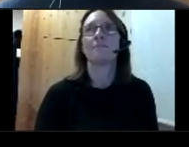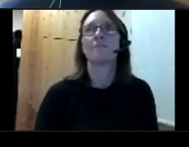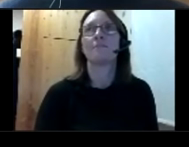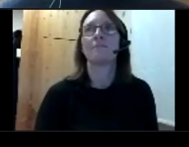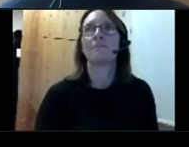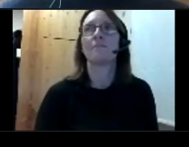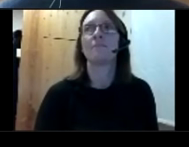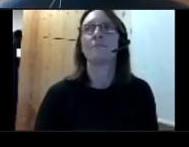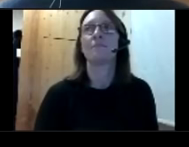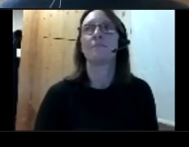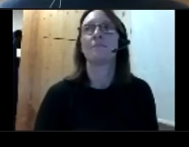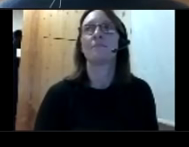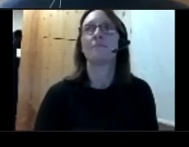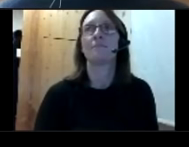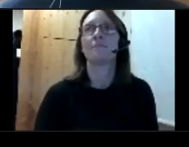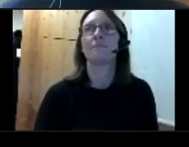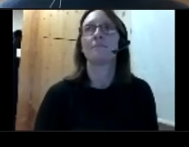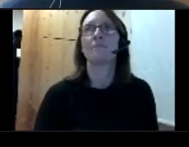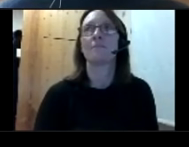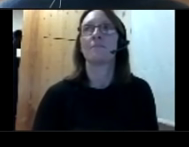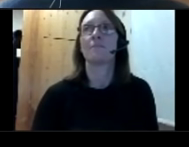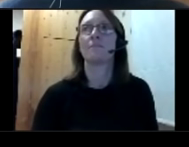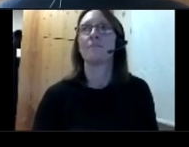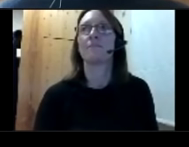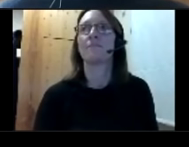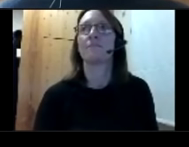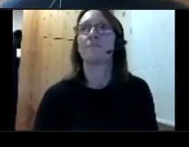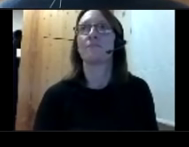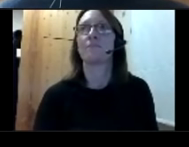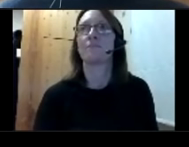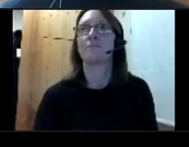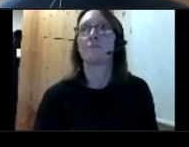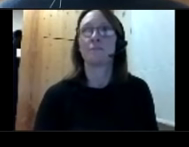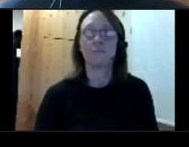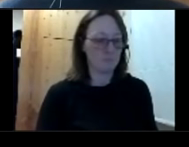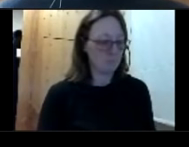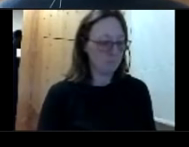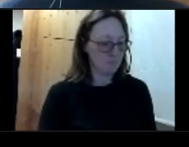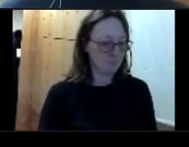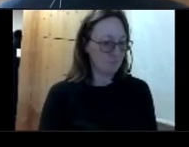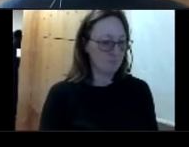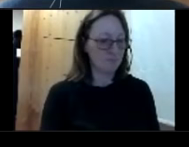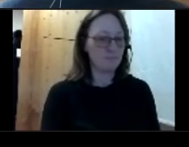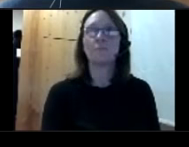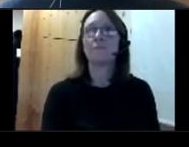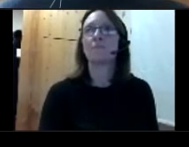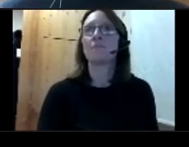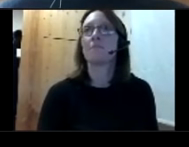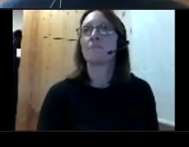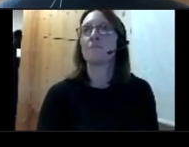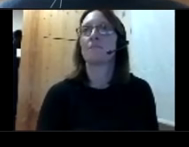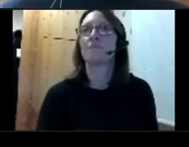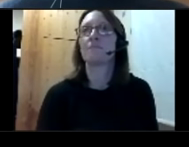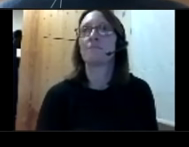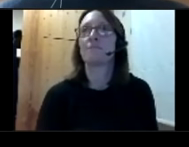one reason, if none other, for some of you on this webinar to take a look at IAAP, because the HE specialisms in there that